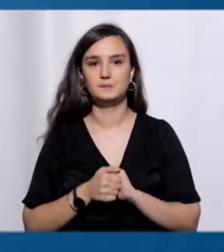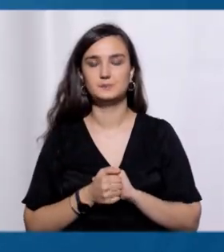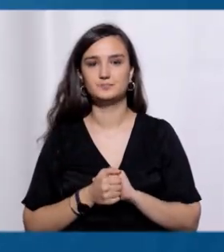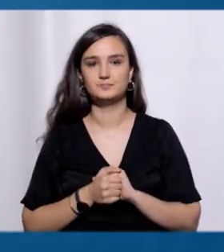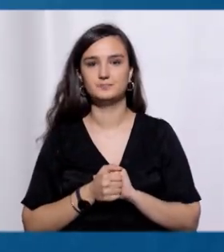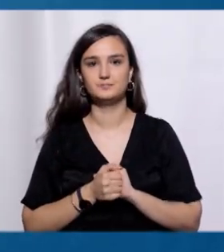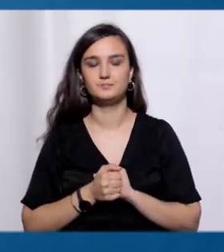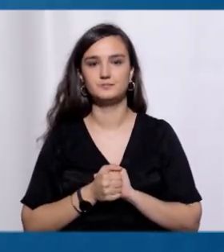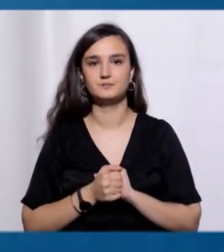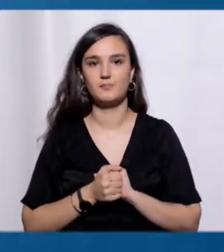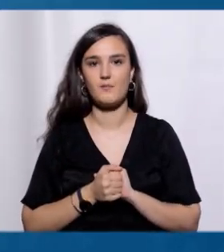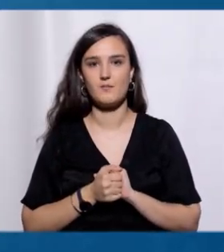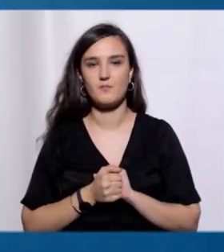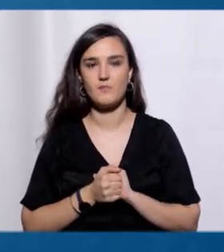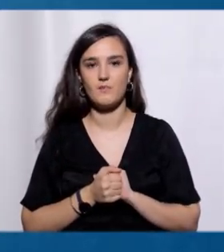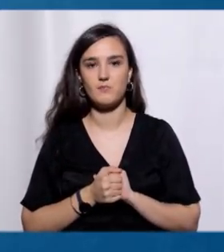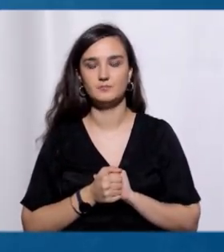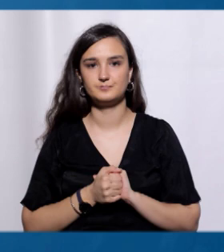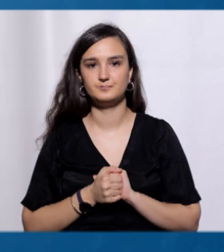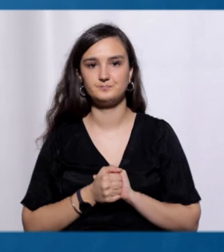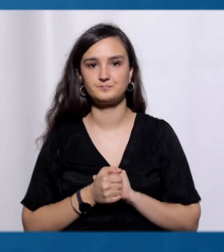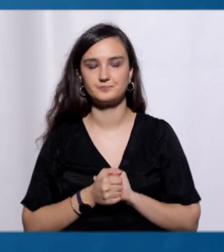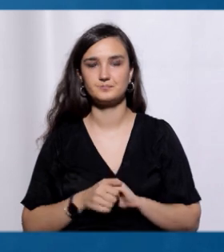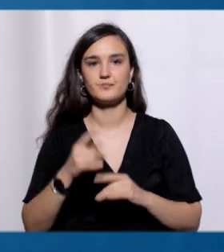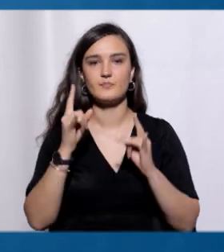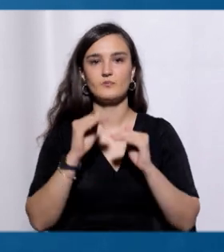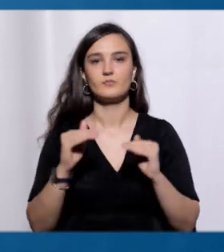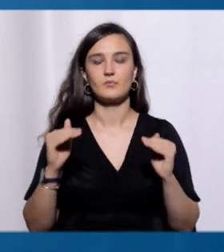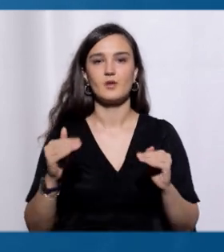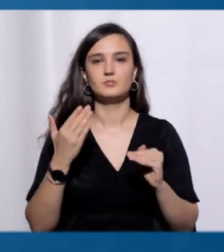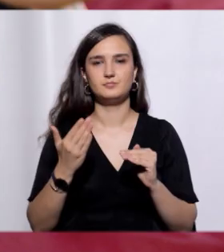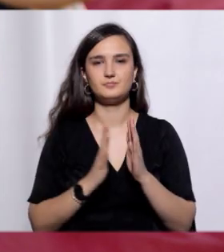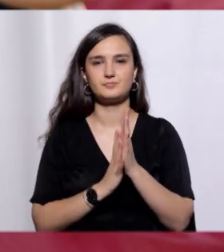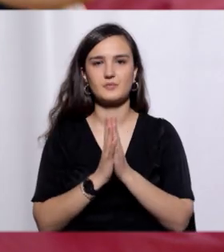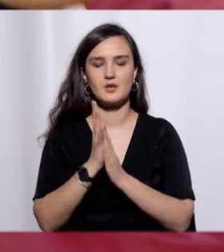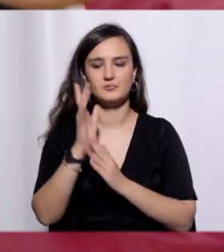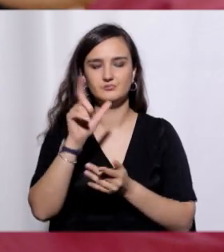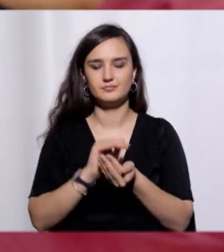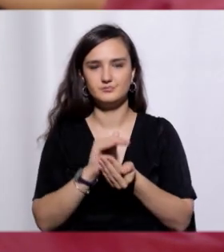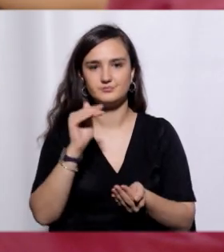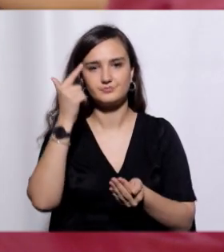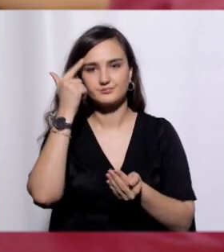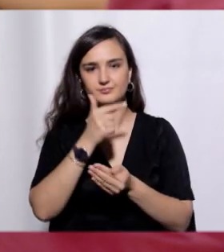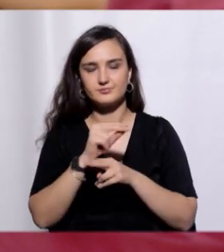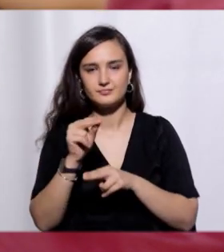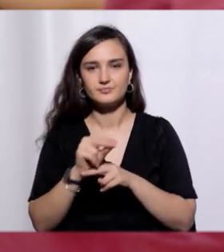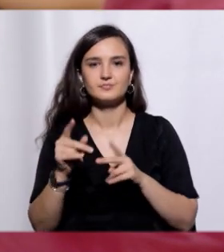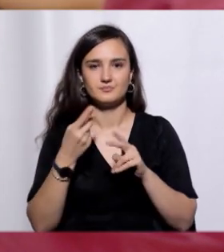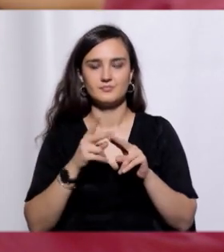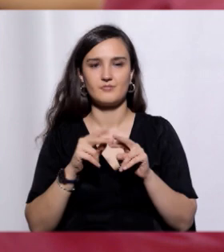generally, who is employed to take charge of a child's upbringing, education, and so on, to shape the